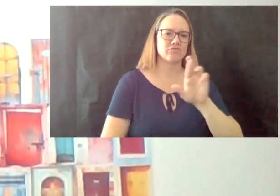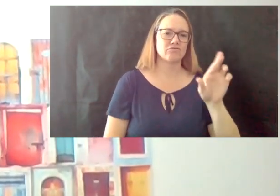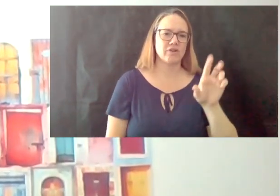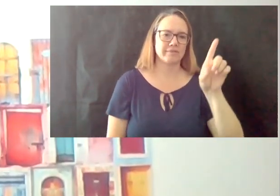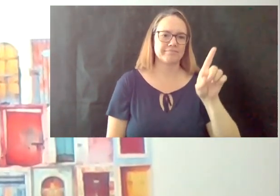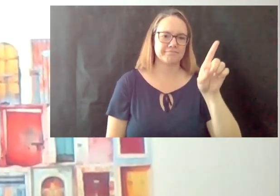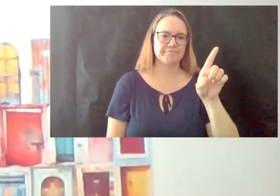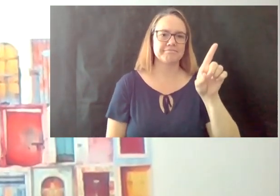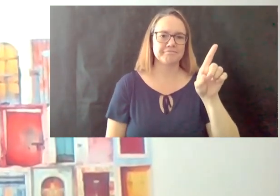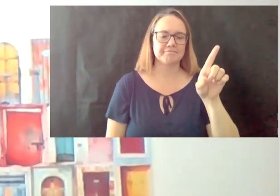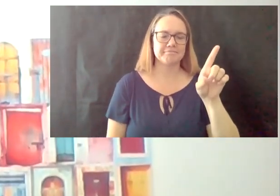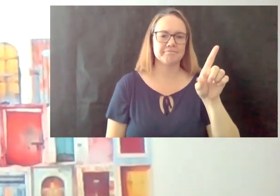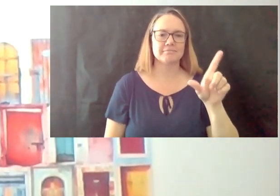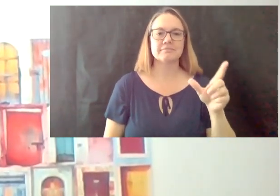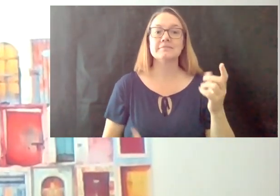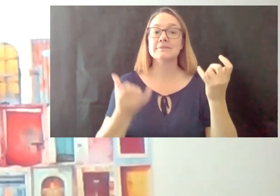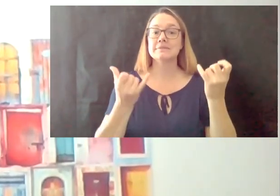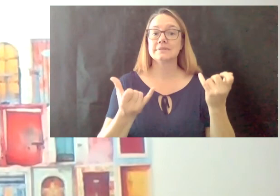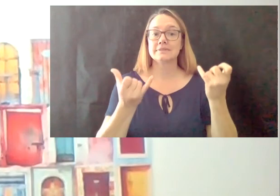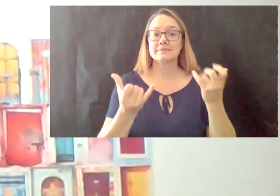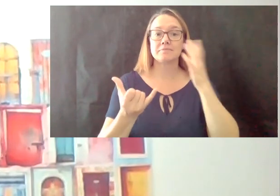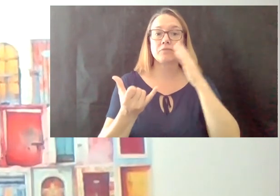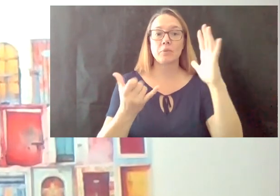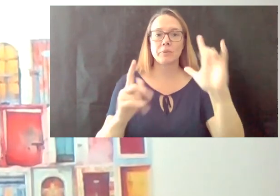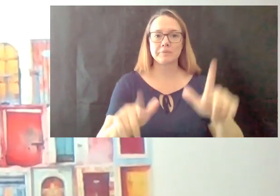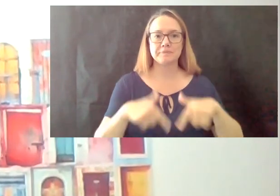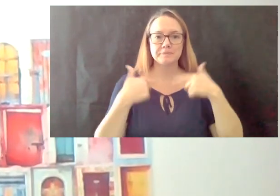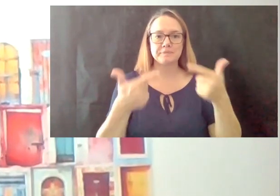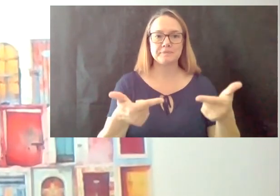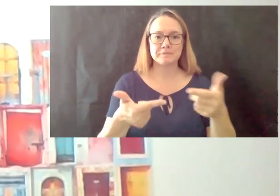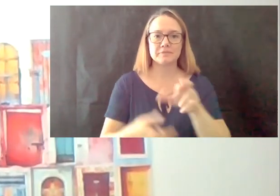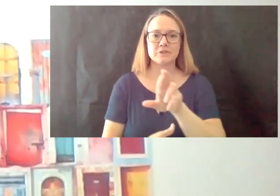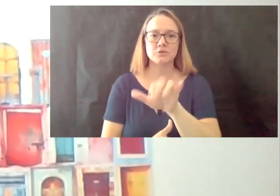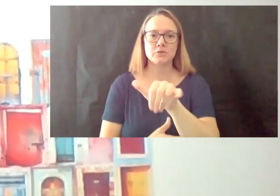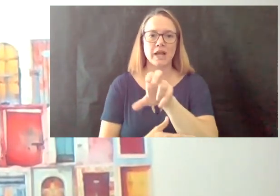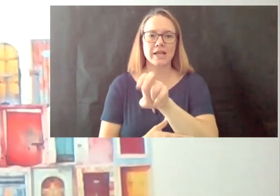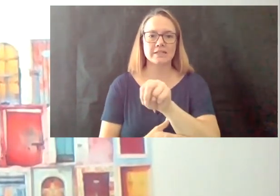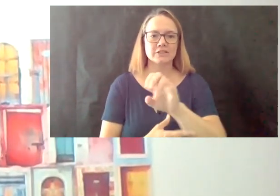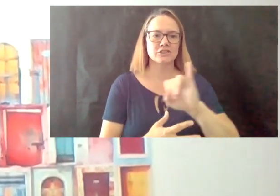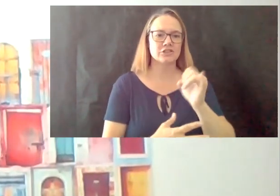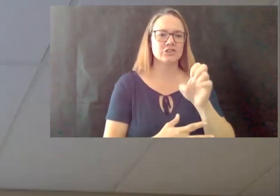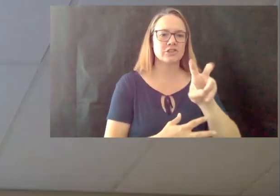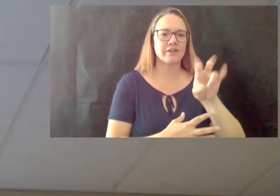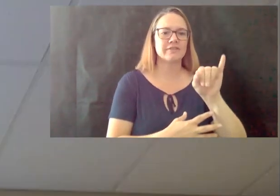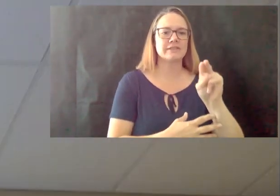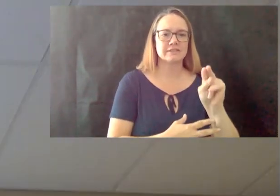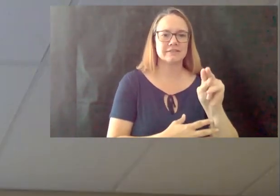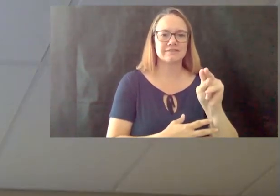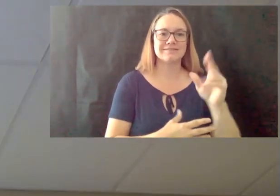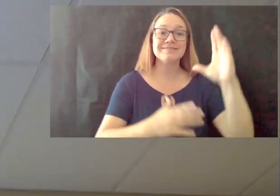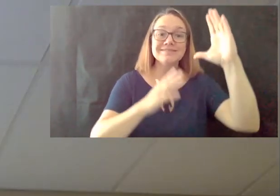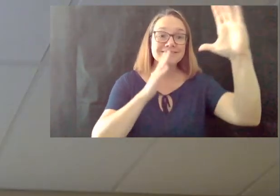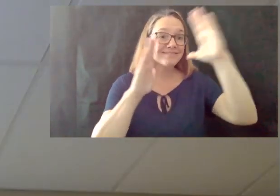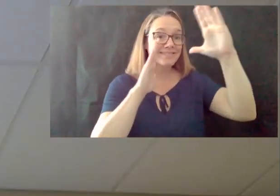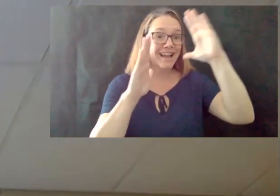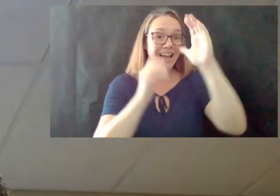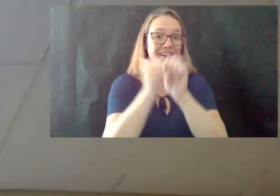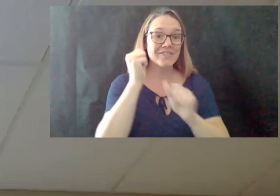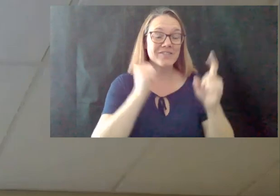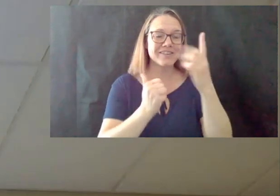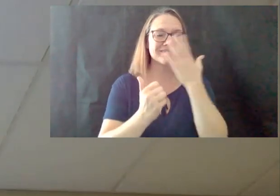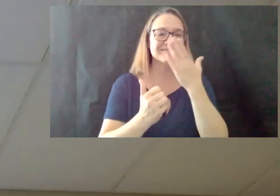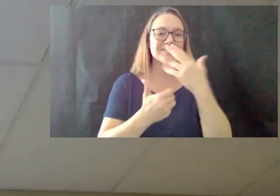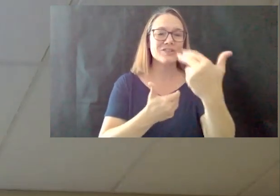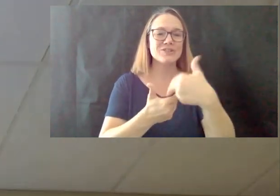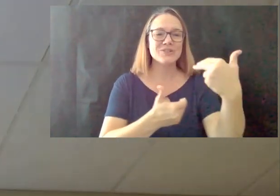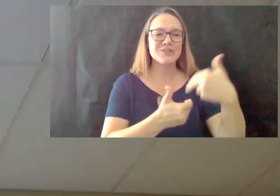screen. And from here, I'm going to let Ryan and Jevin take it away. Hi, guys. Thanks